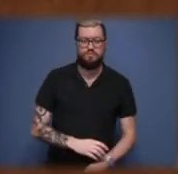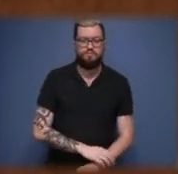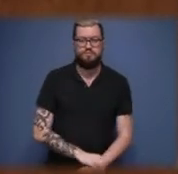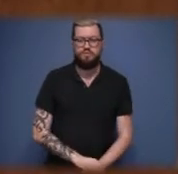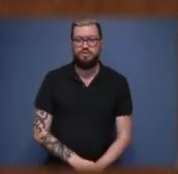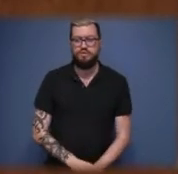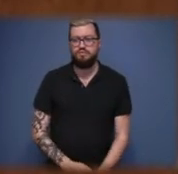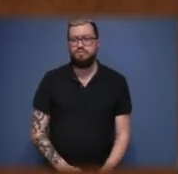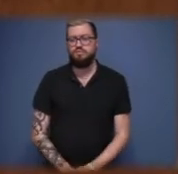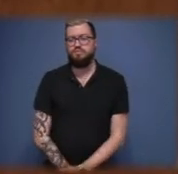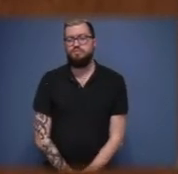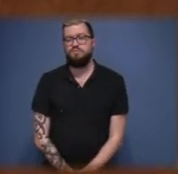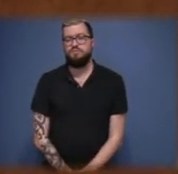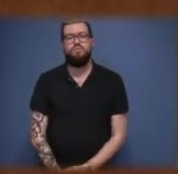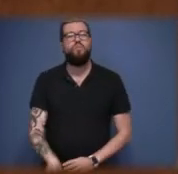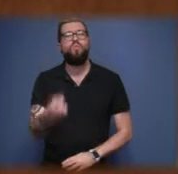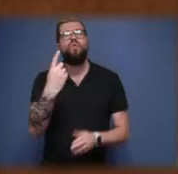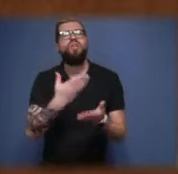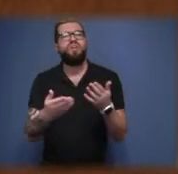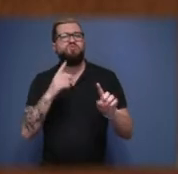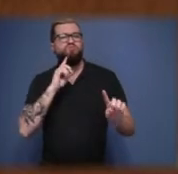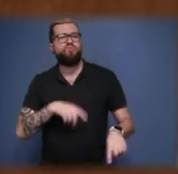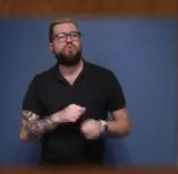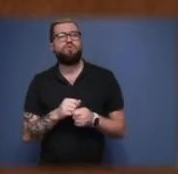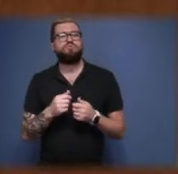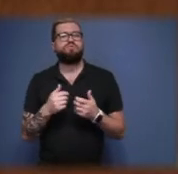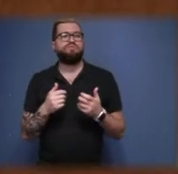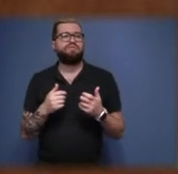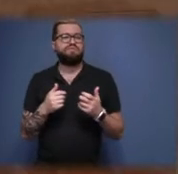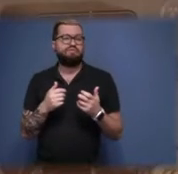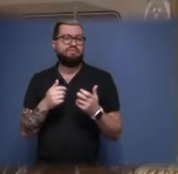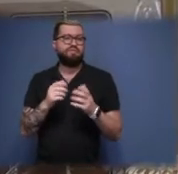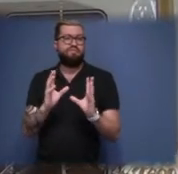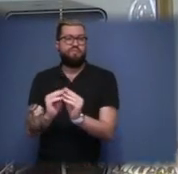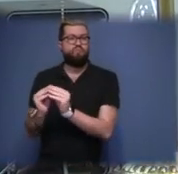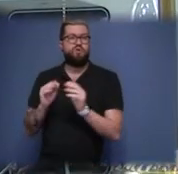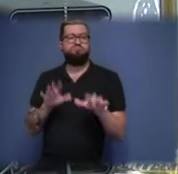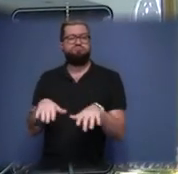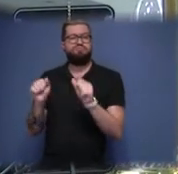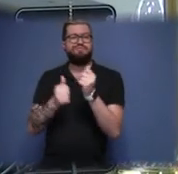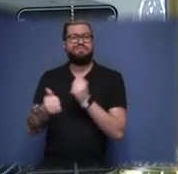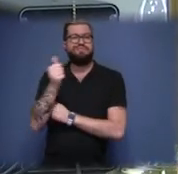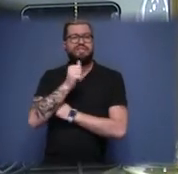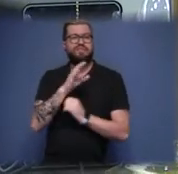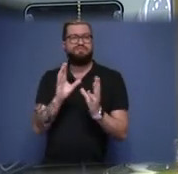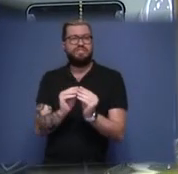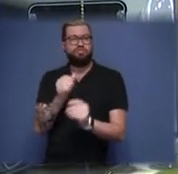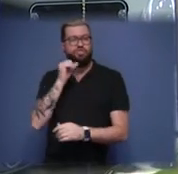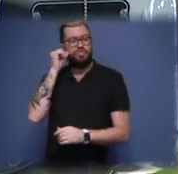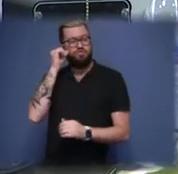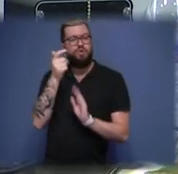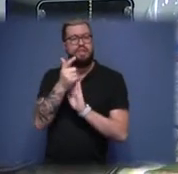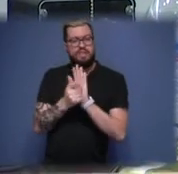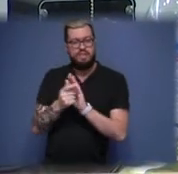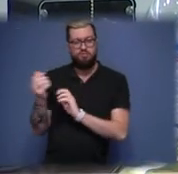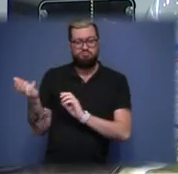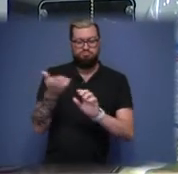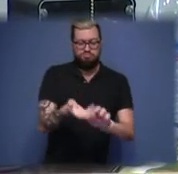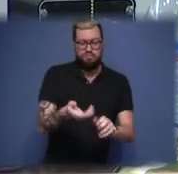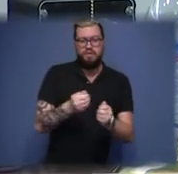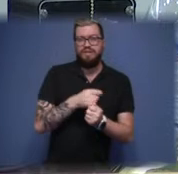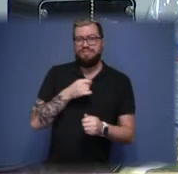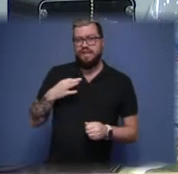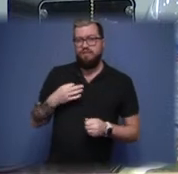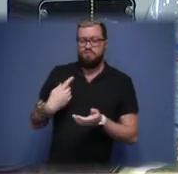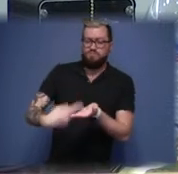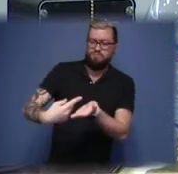Thank you, Commissioner. Just one item to report. The board held a standing executive session yesterday, April 16th, with staff and legal counsel present to discuss personnel matters